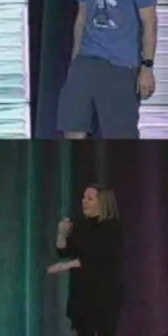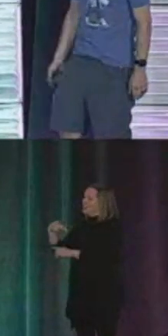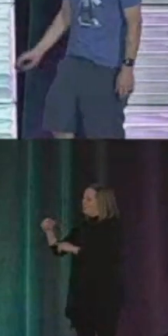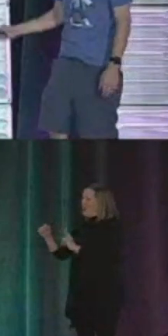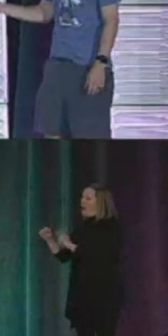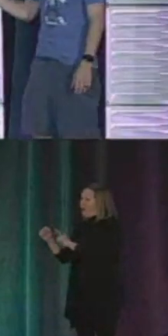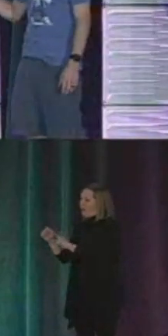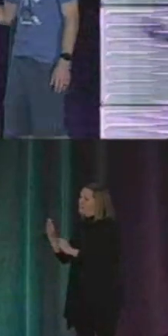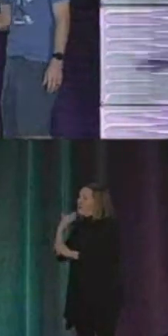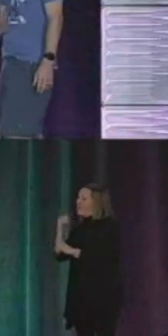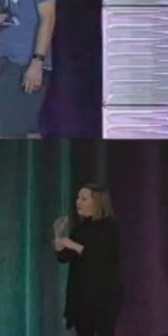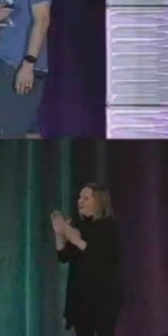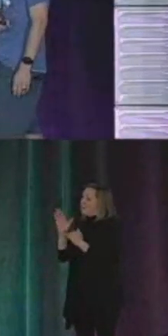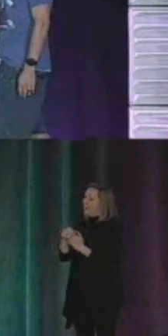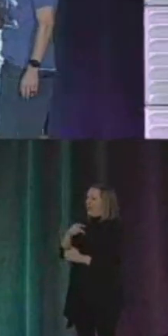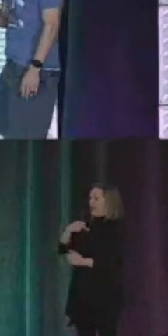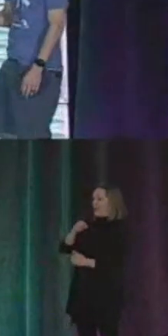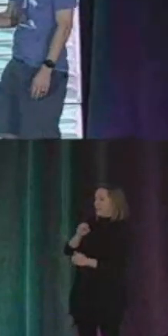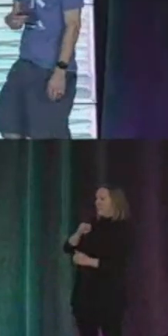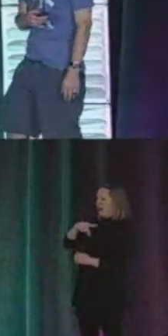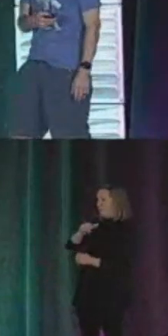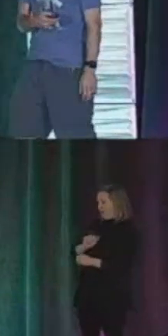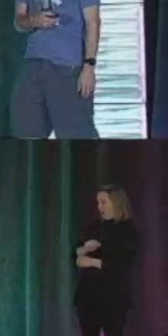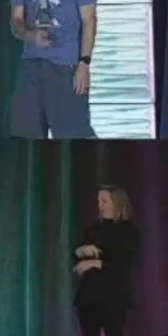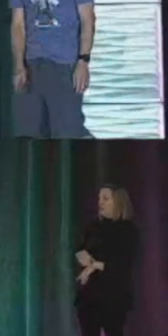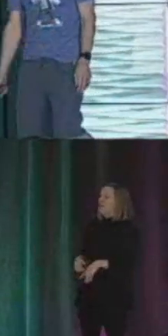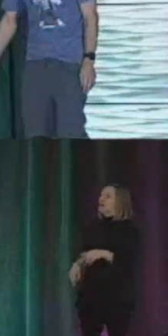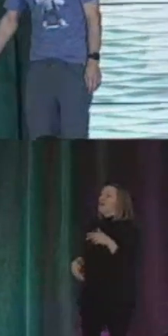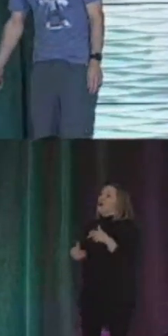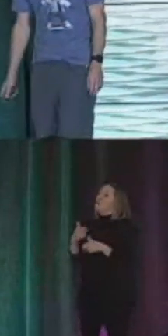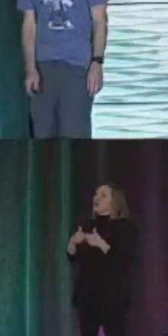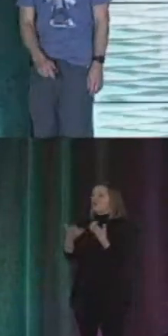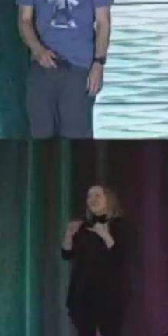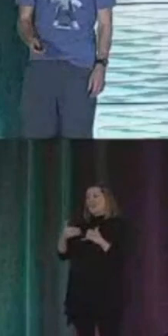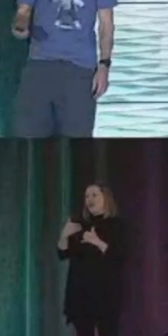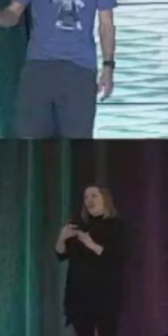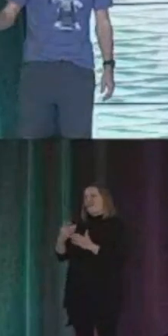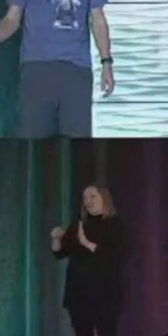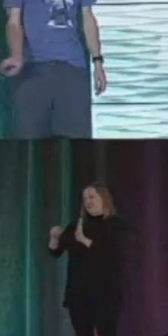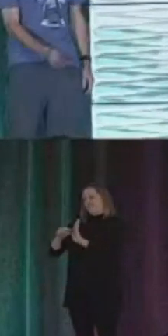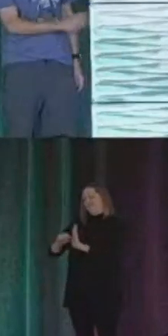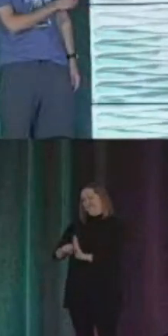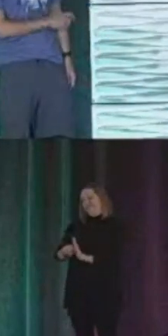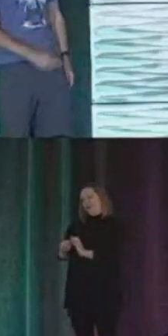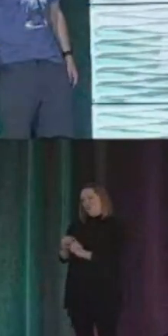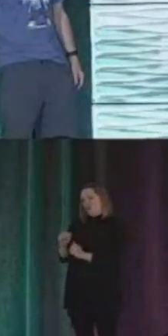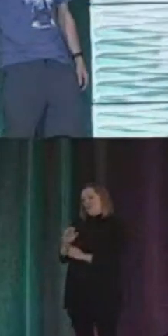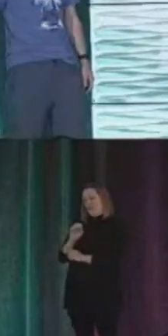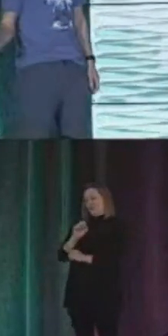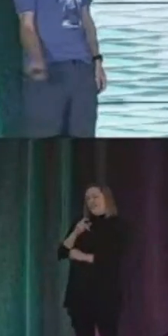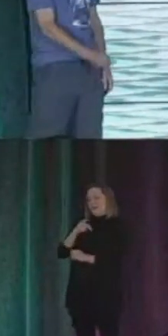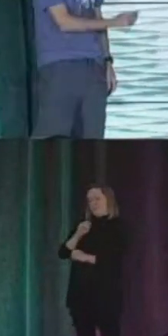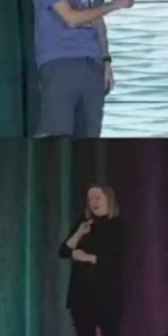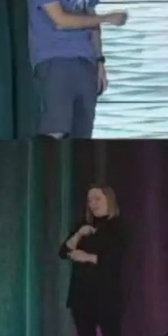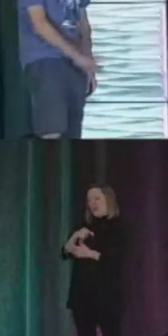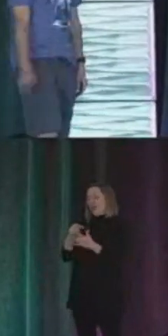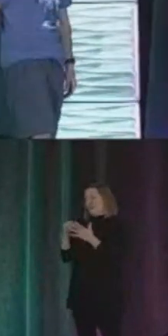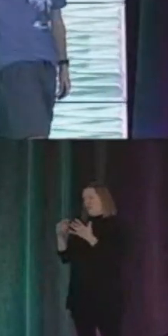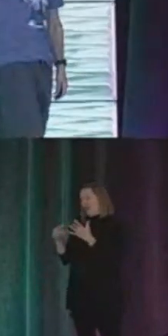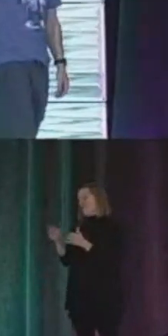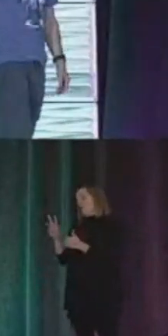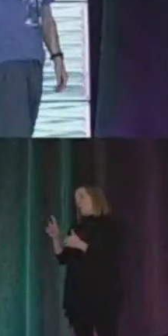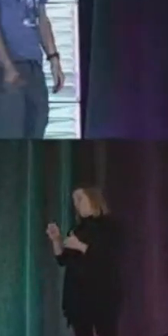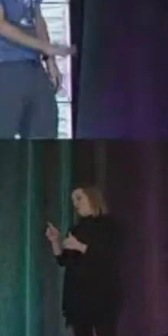is. So the problem is we still have most of the cons of PESPAs. And now we have a huge bundle size. And now we've got the waterfalls we were